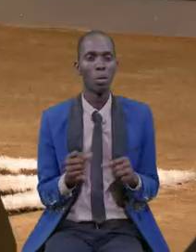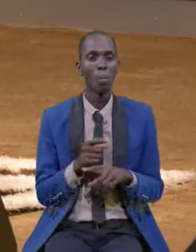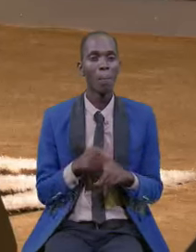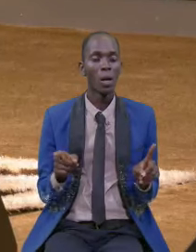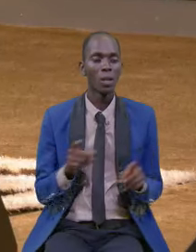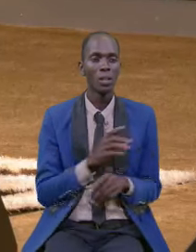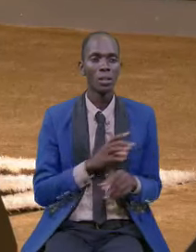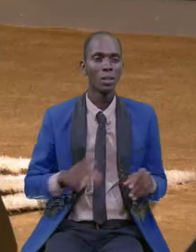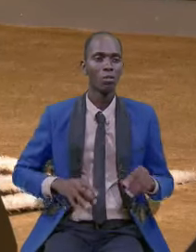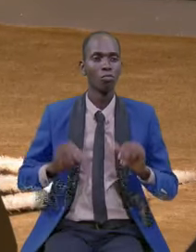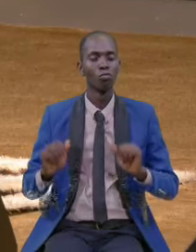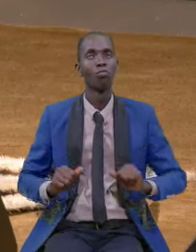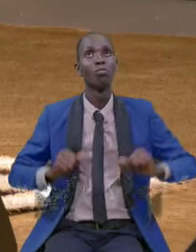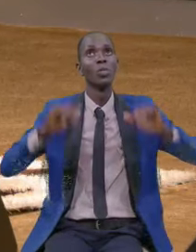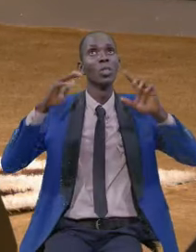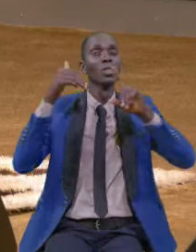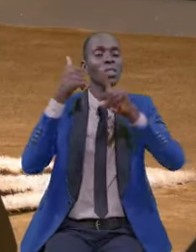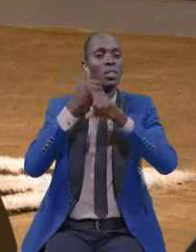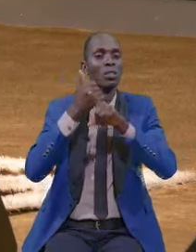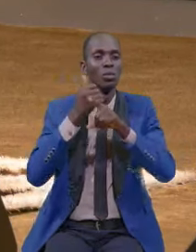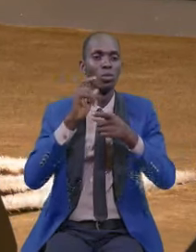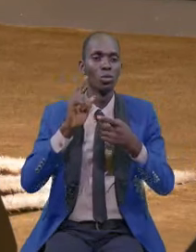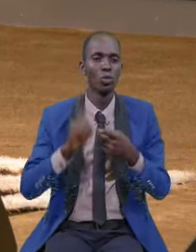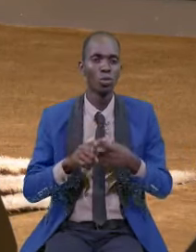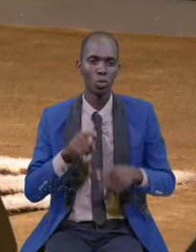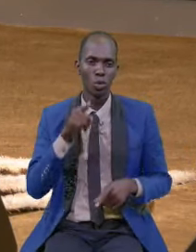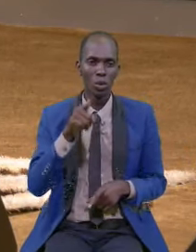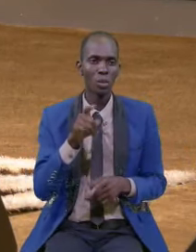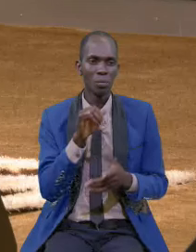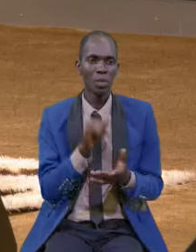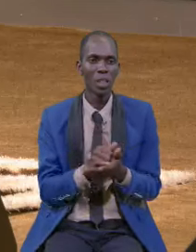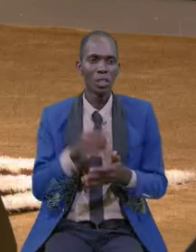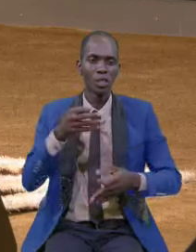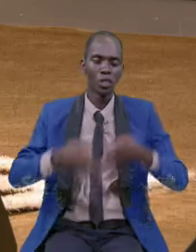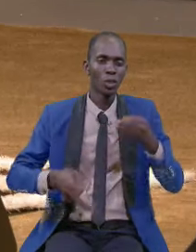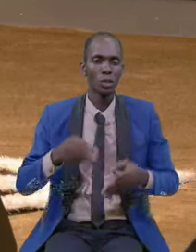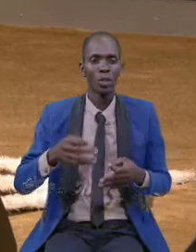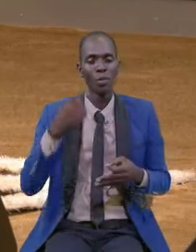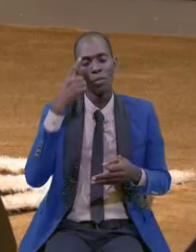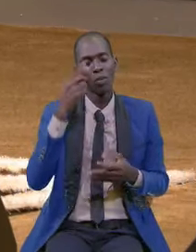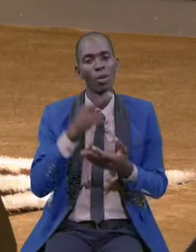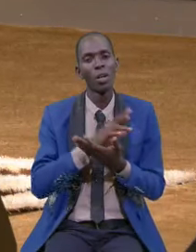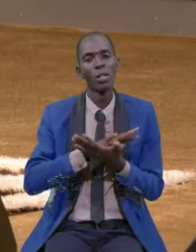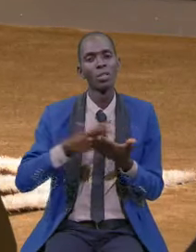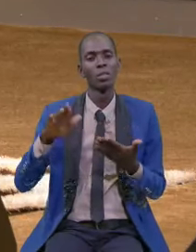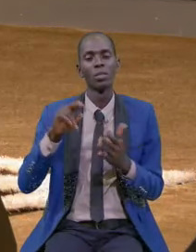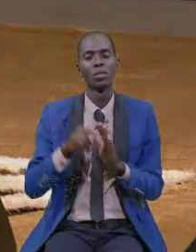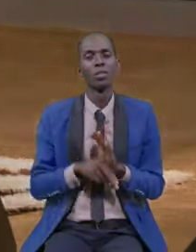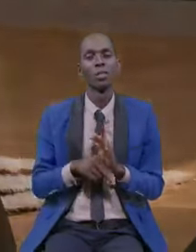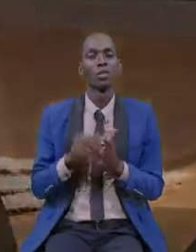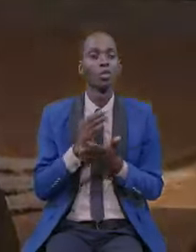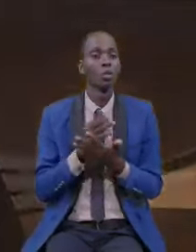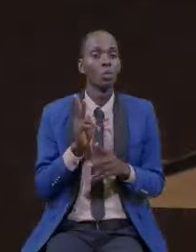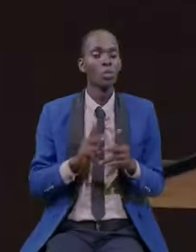that judges righteously. Those who fight for themselves have forgotten that God is still